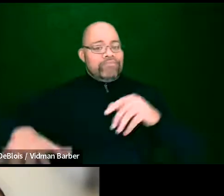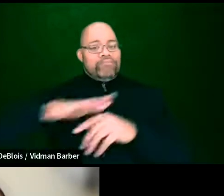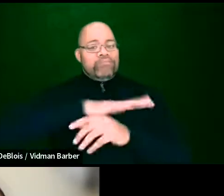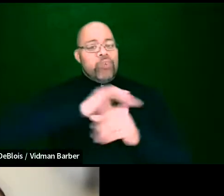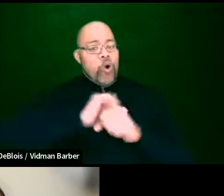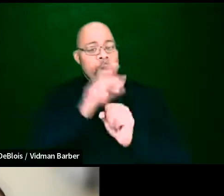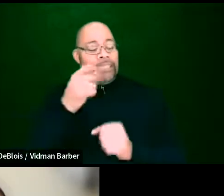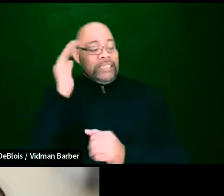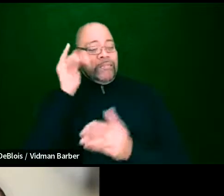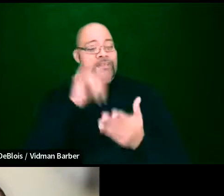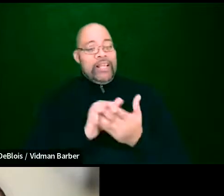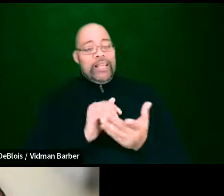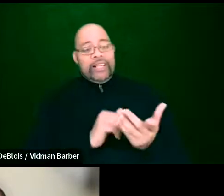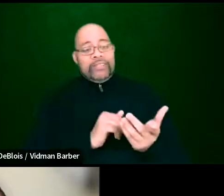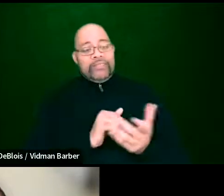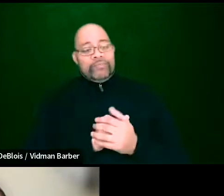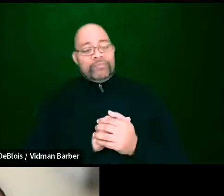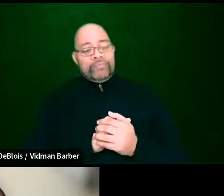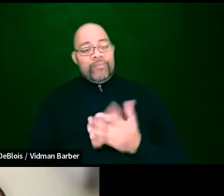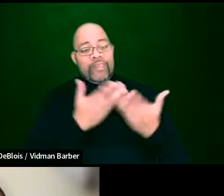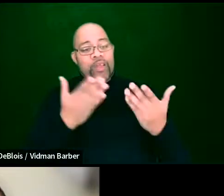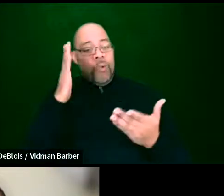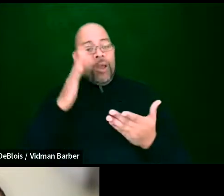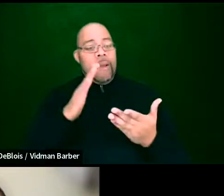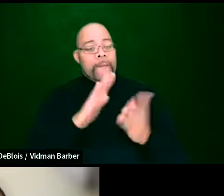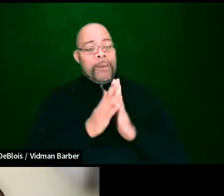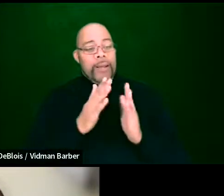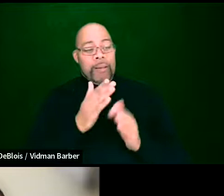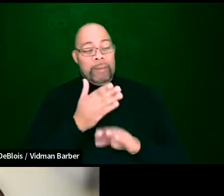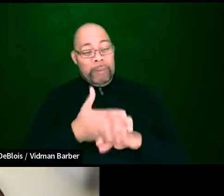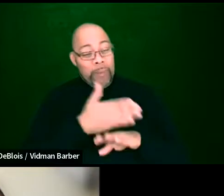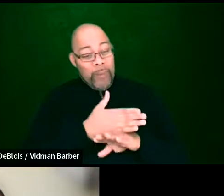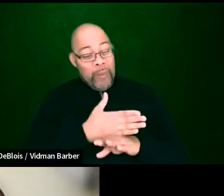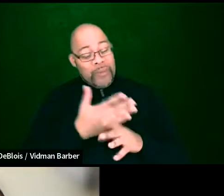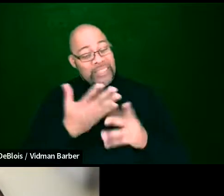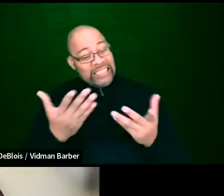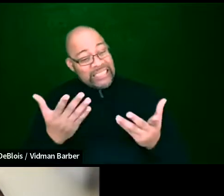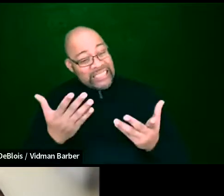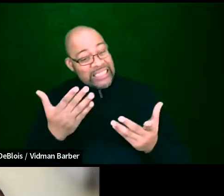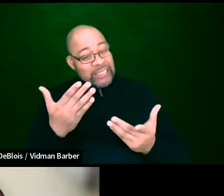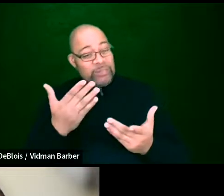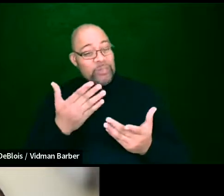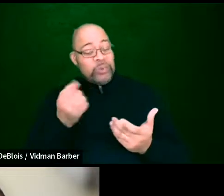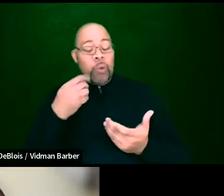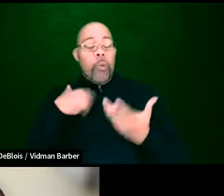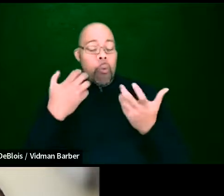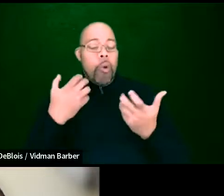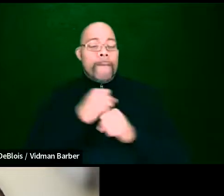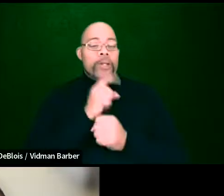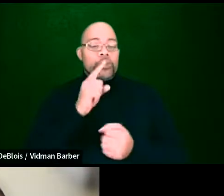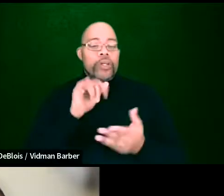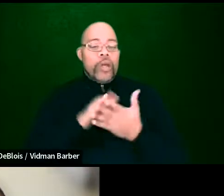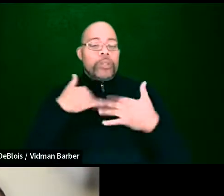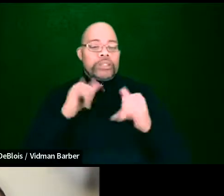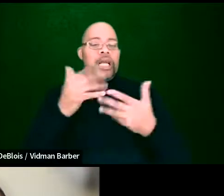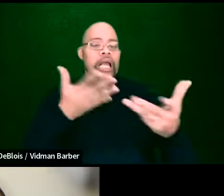it doesn't seem like things are going to get that much better relatively soon. So we want to make sure that we're still engaging the students, but we